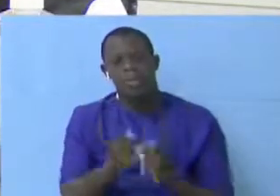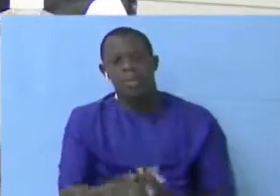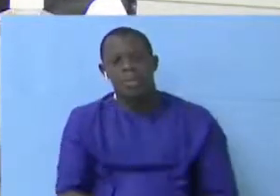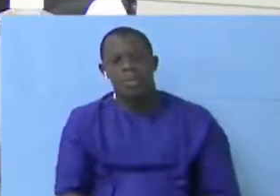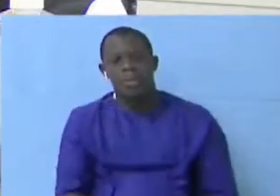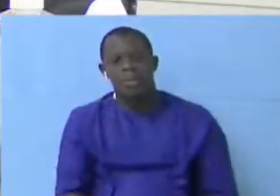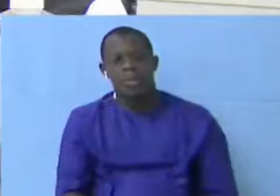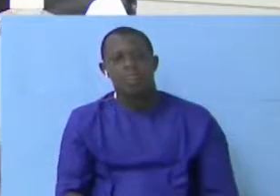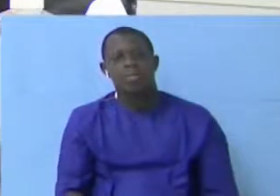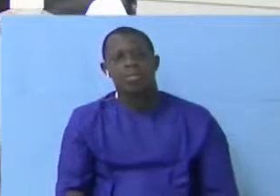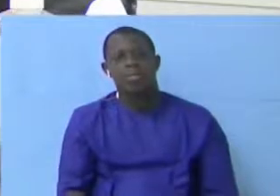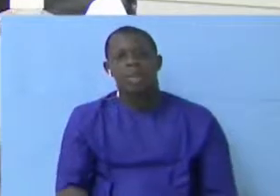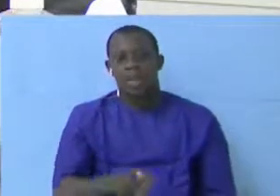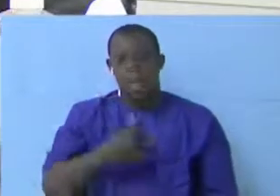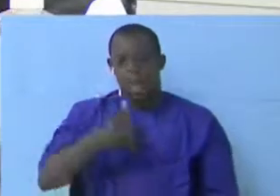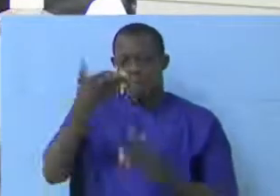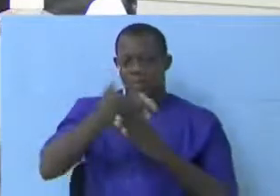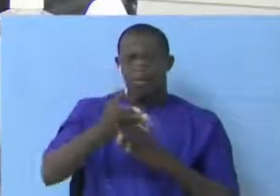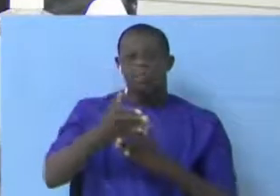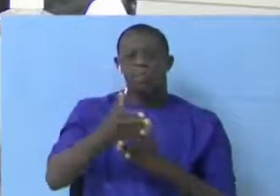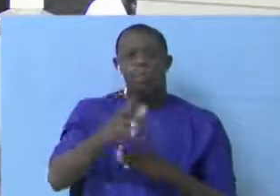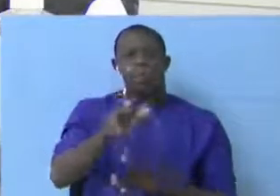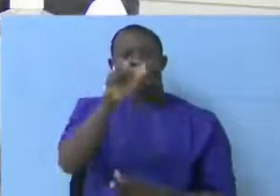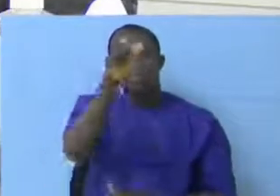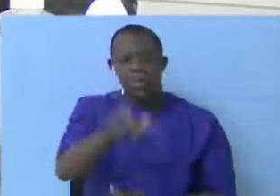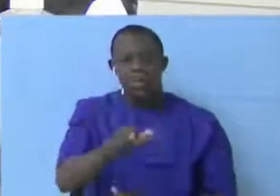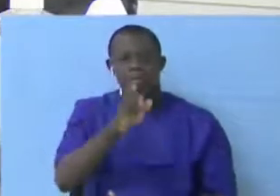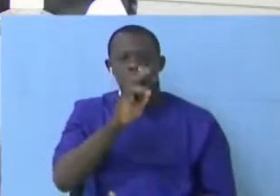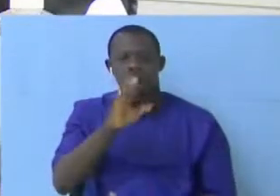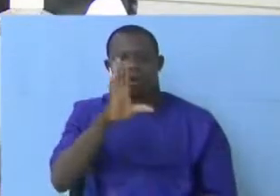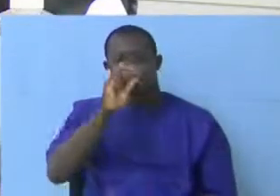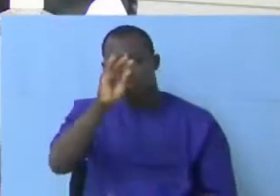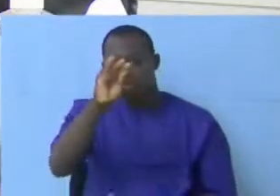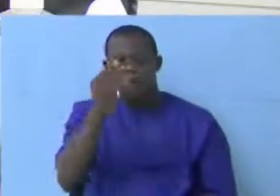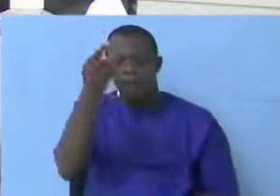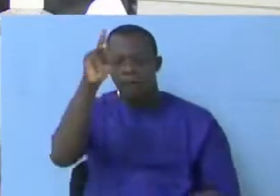I believe the guy I talked to the first time, the head of the group,